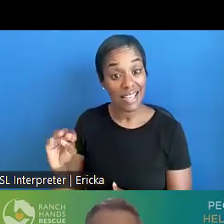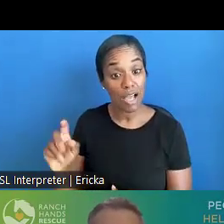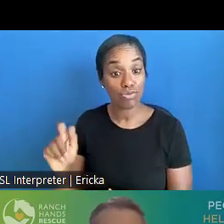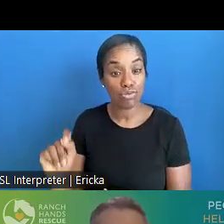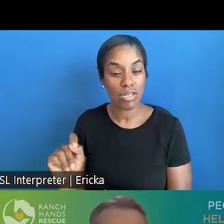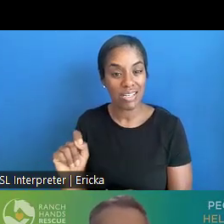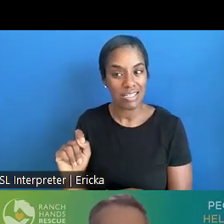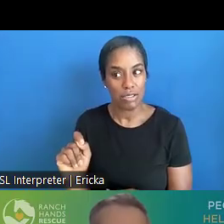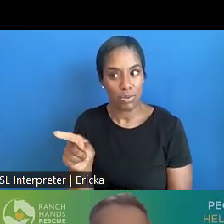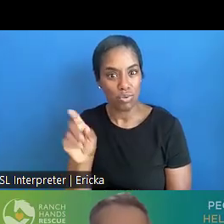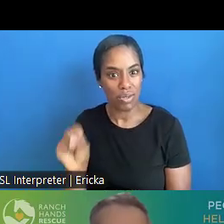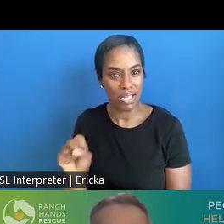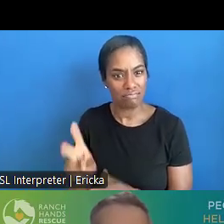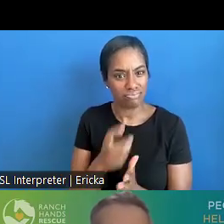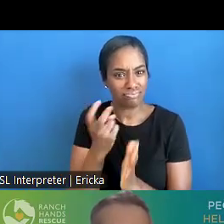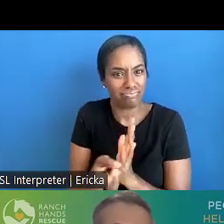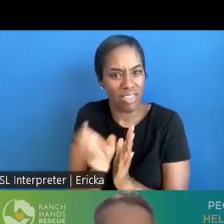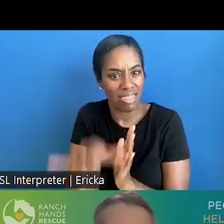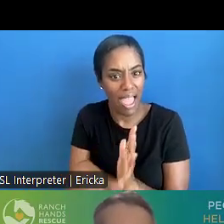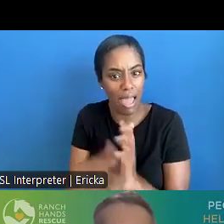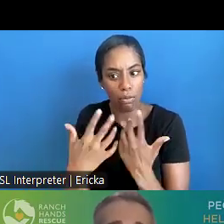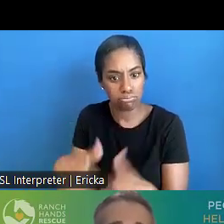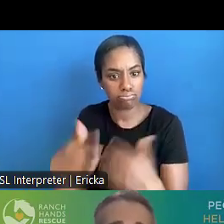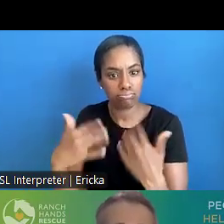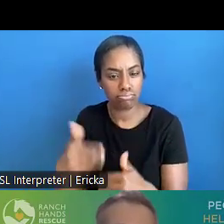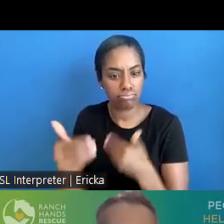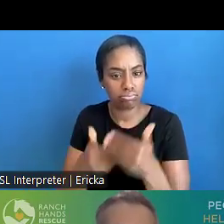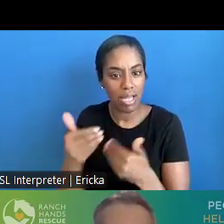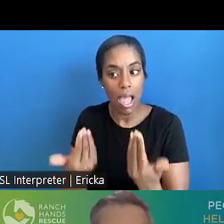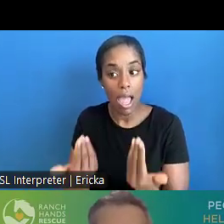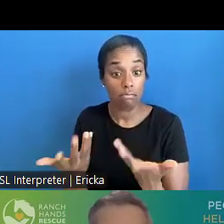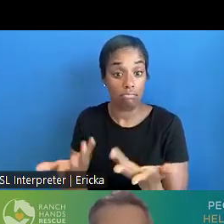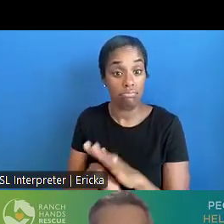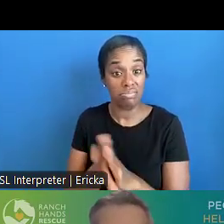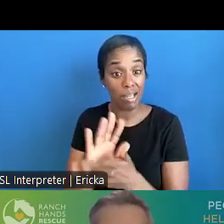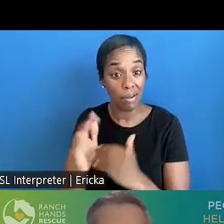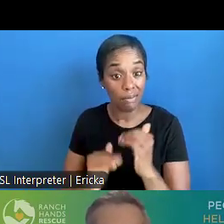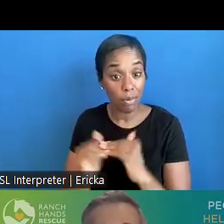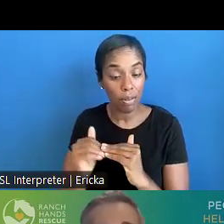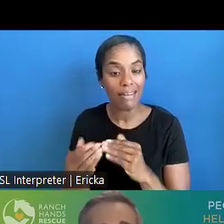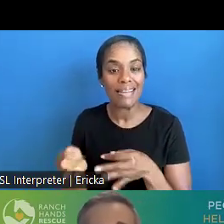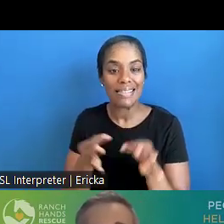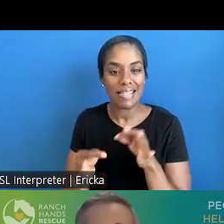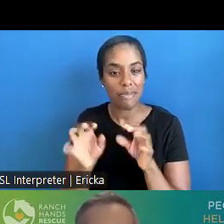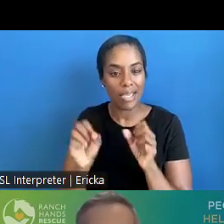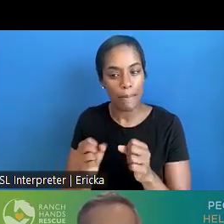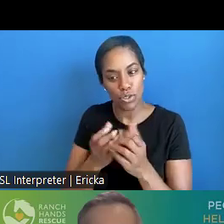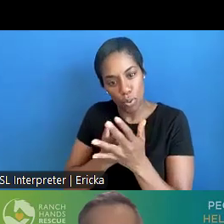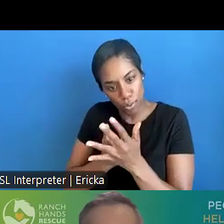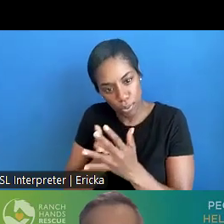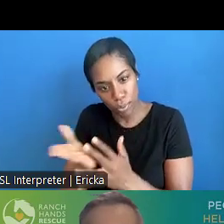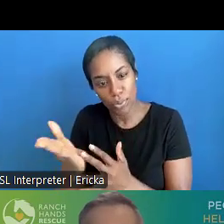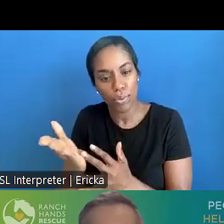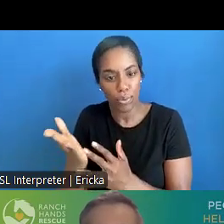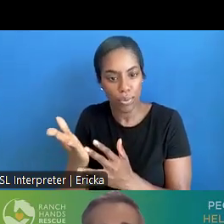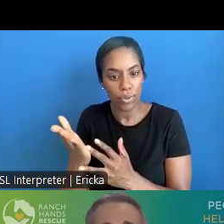of falling into that and becoming comfortable with that rather than being able to move through it, because there's a comfort in